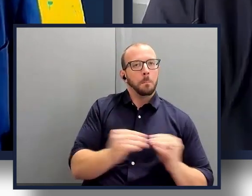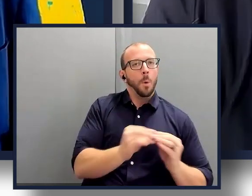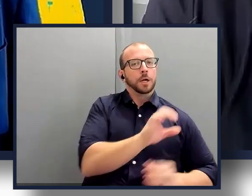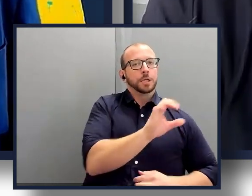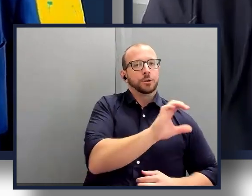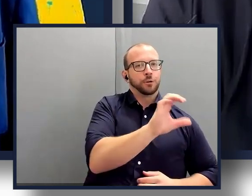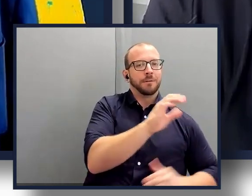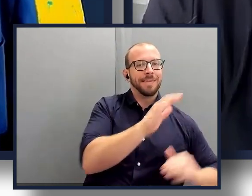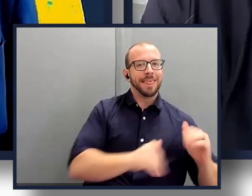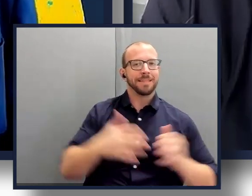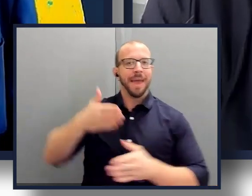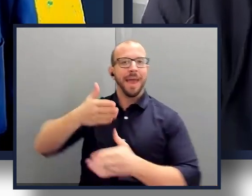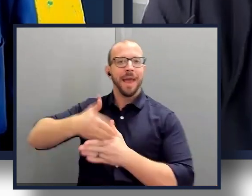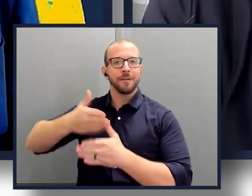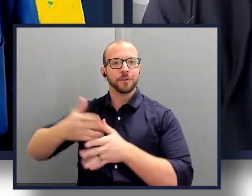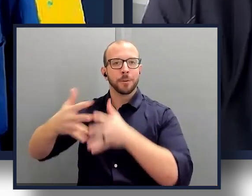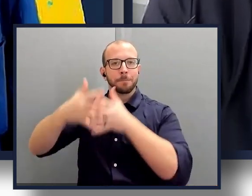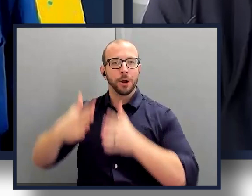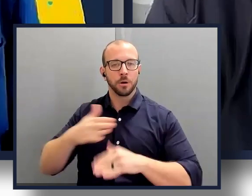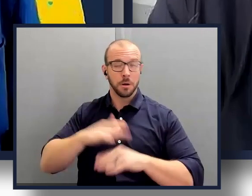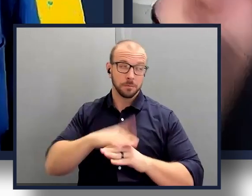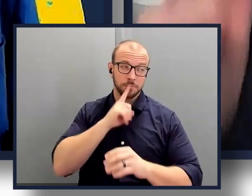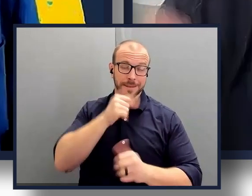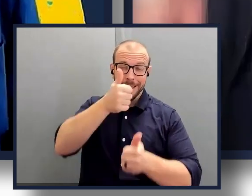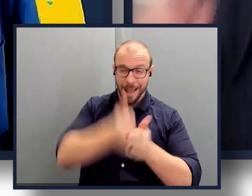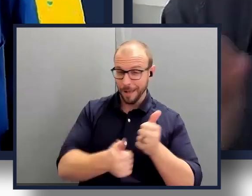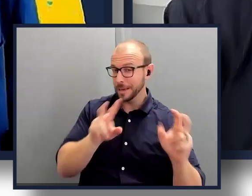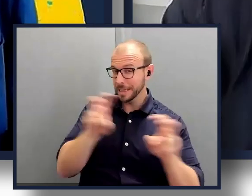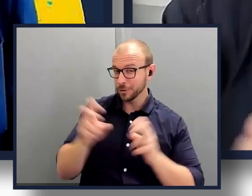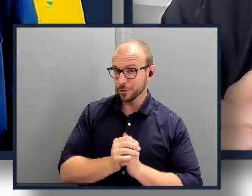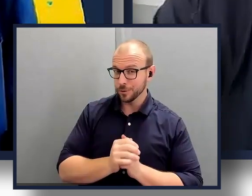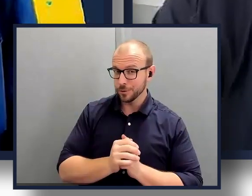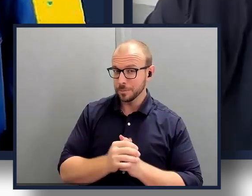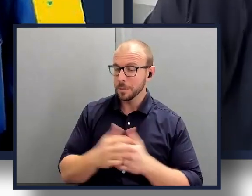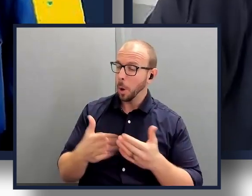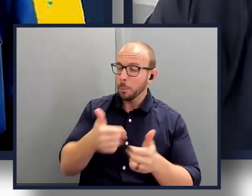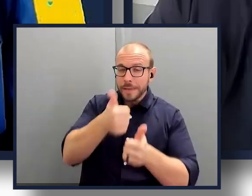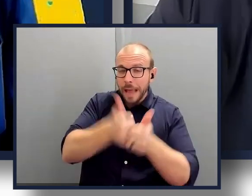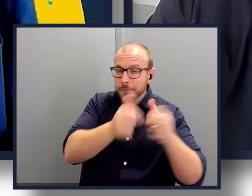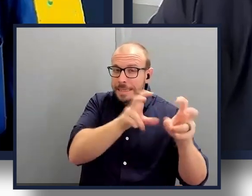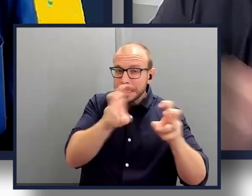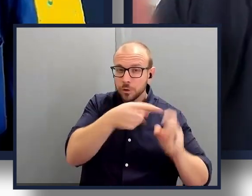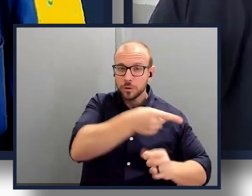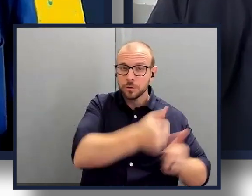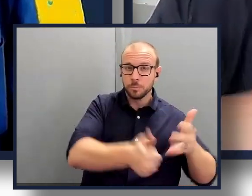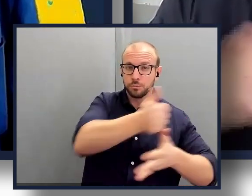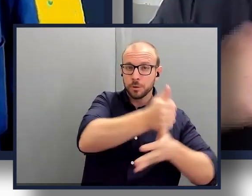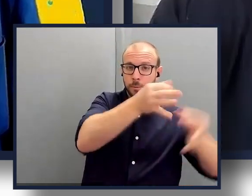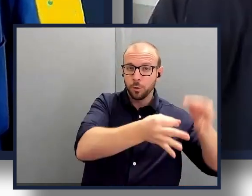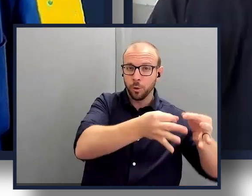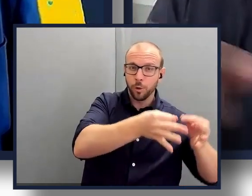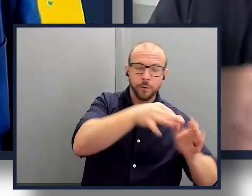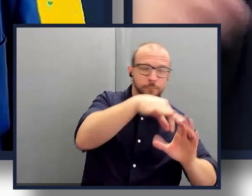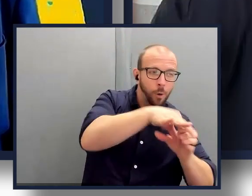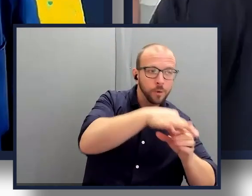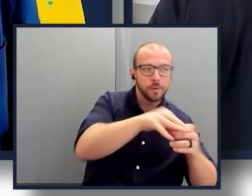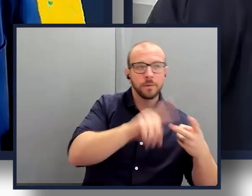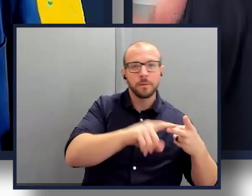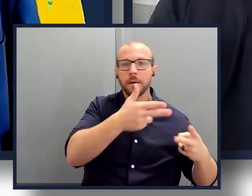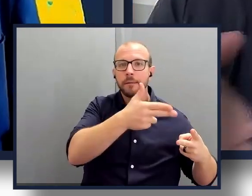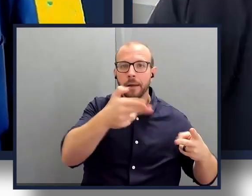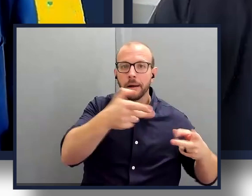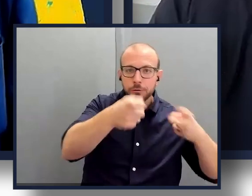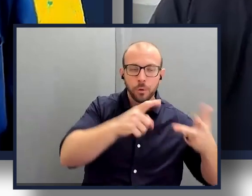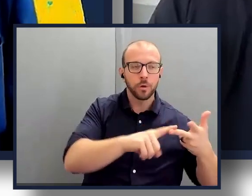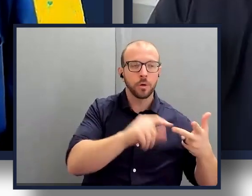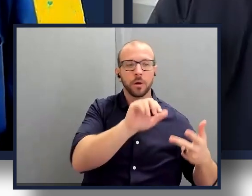American on almost every issue. On almost every issue that this Supreme Court has voted on, gun control, abortion rights, you could go